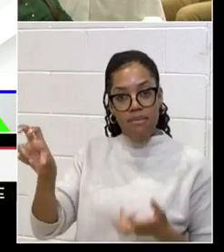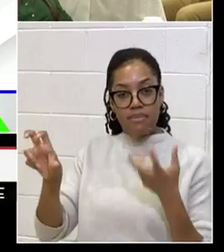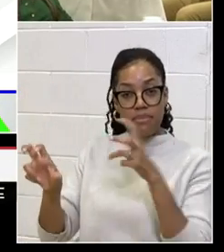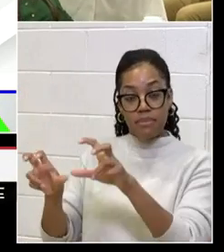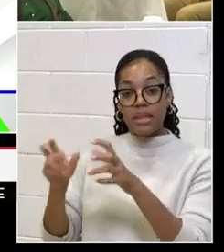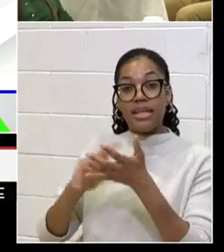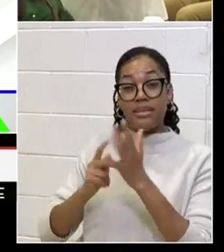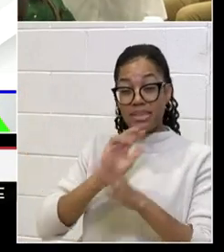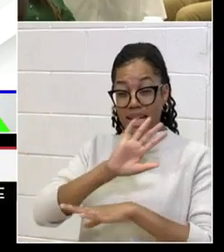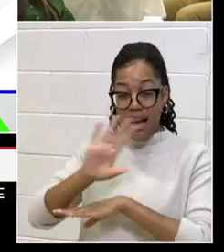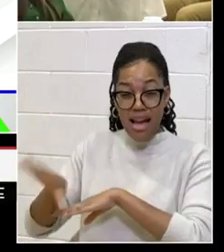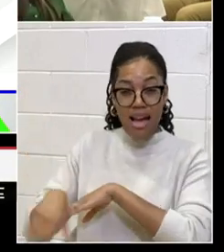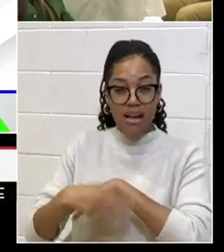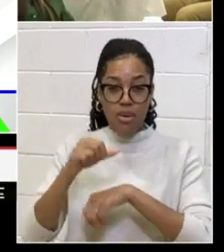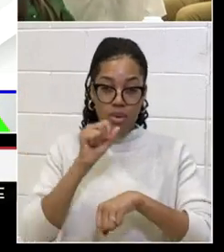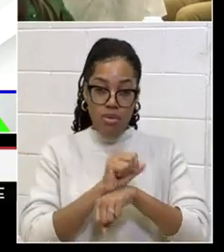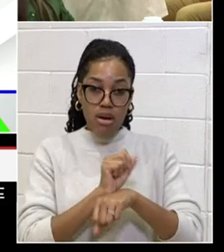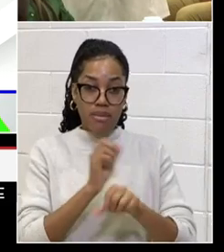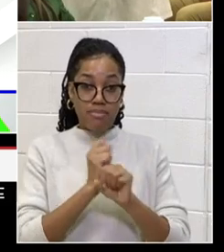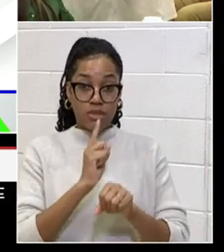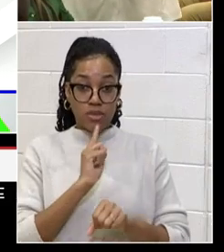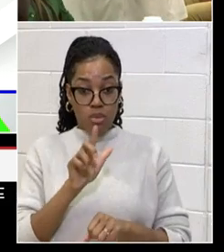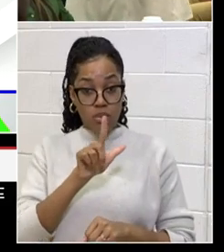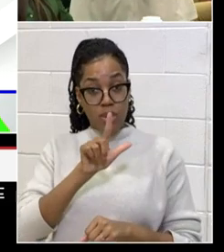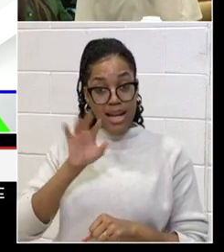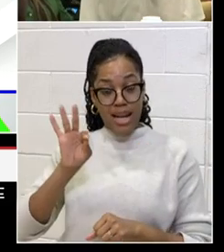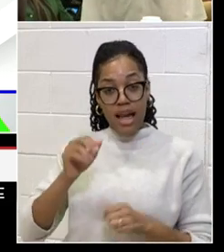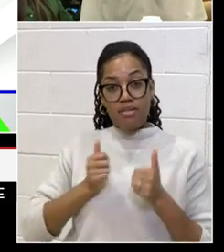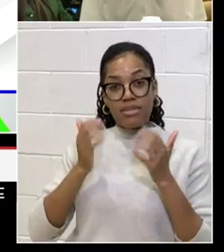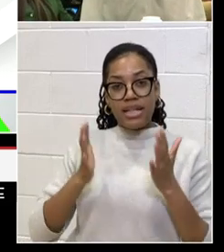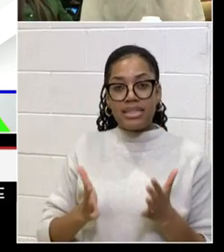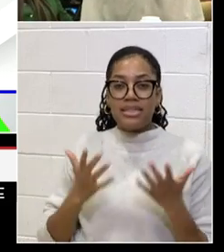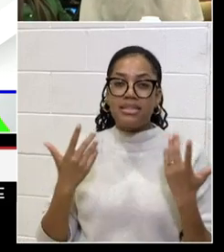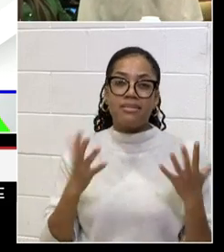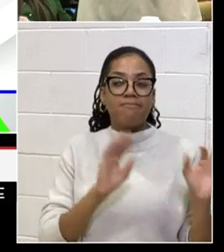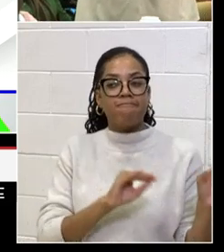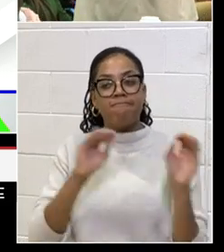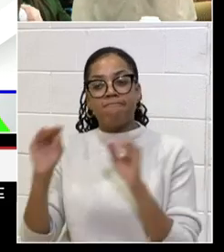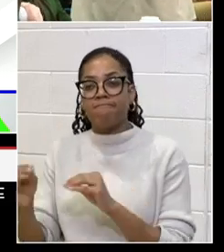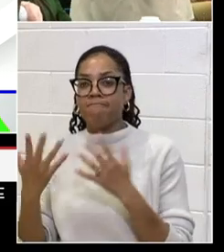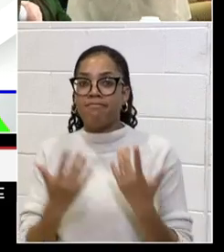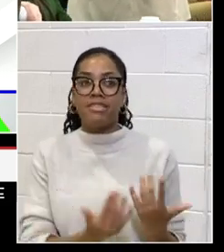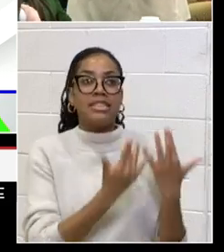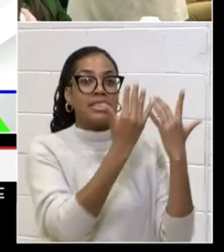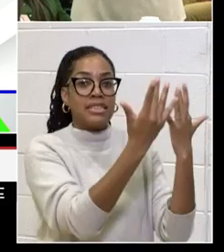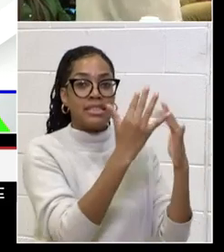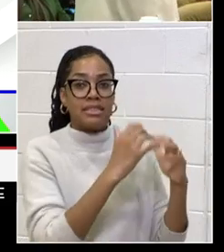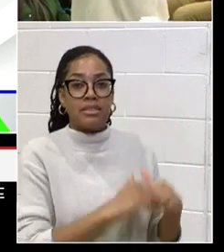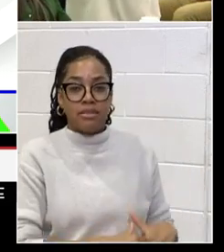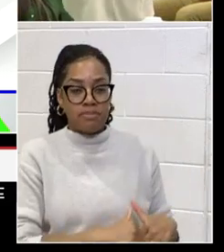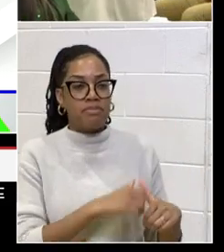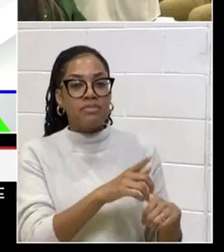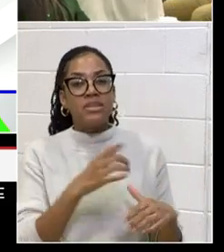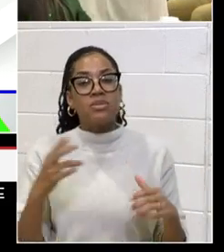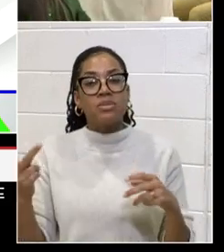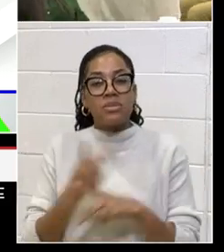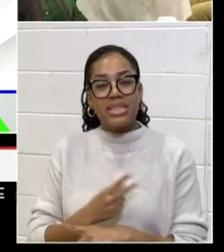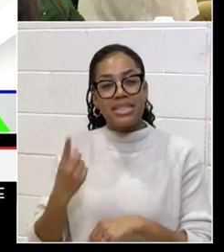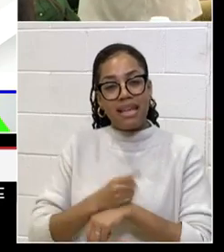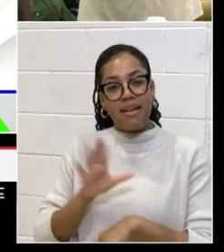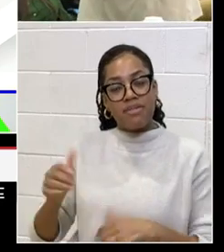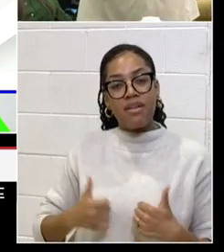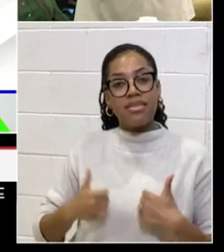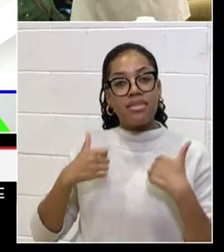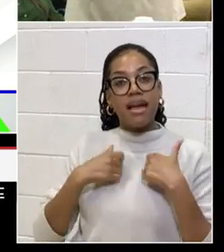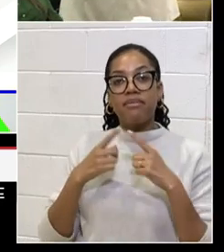with our partners to make sure that those 29 residents who were having probably one of their worst days were safe, were in housing,